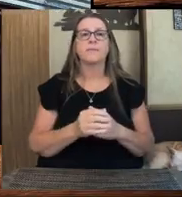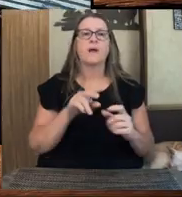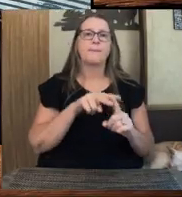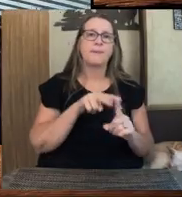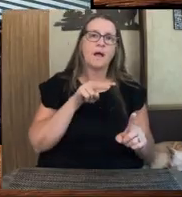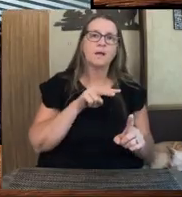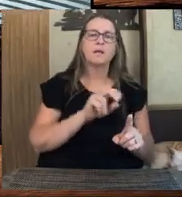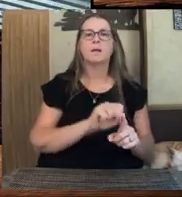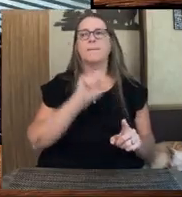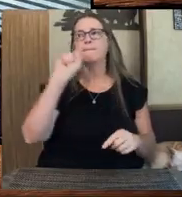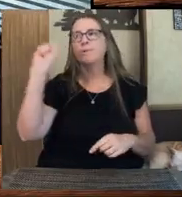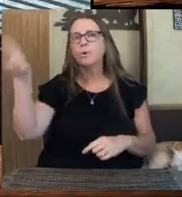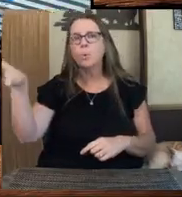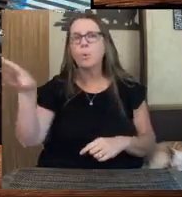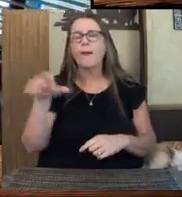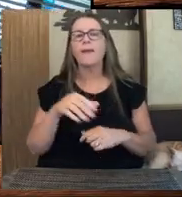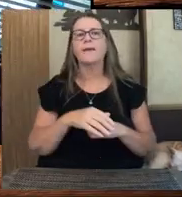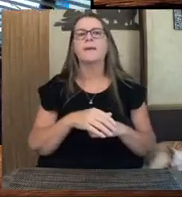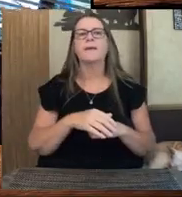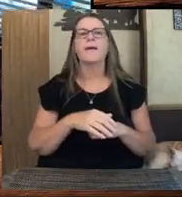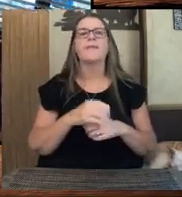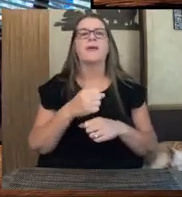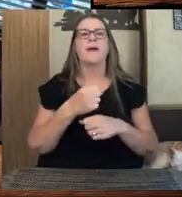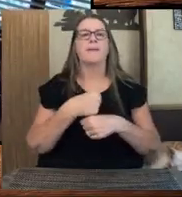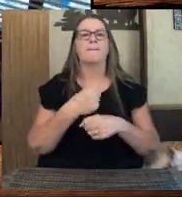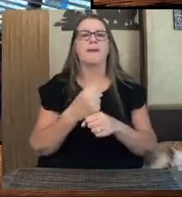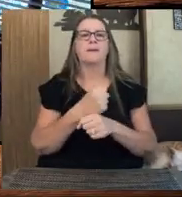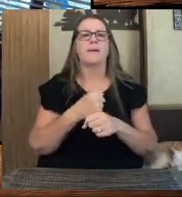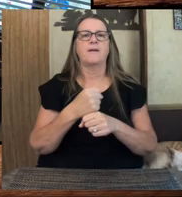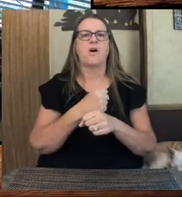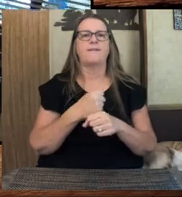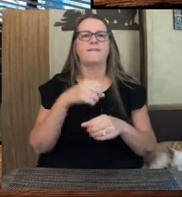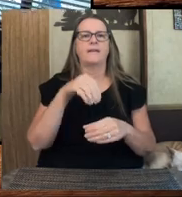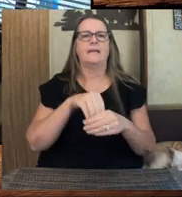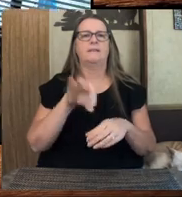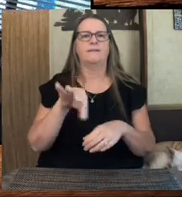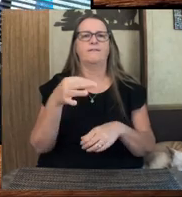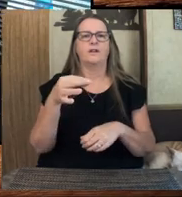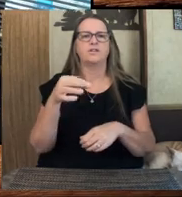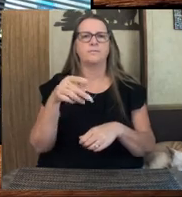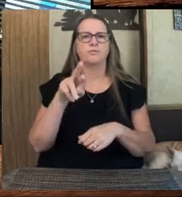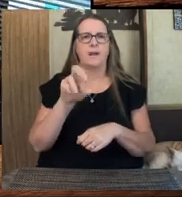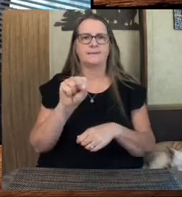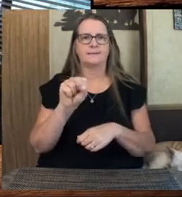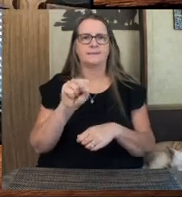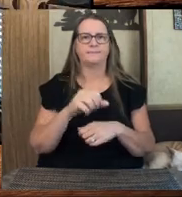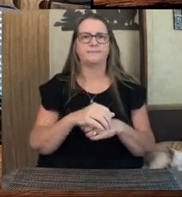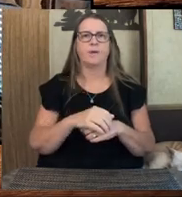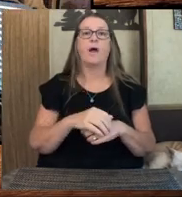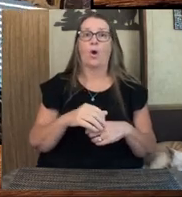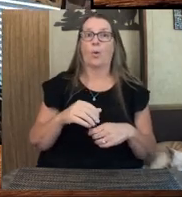So I unplug it, put it away, and then I make my coffee in the French press.